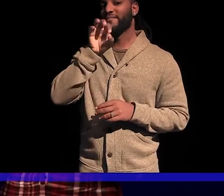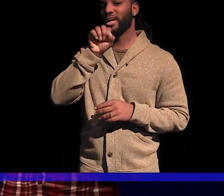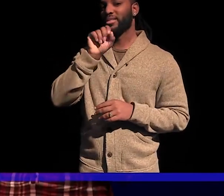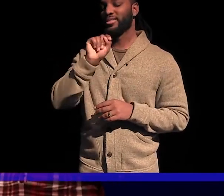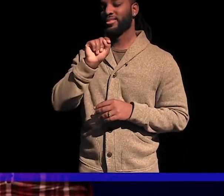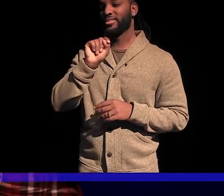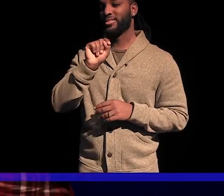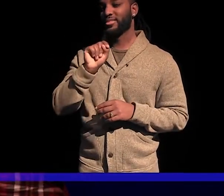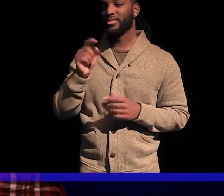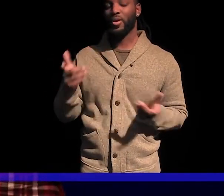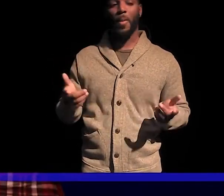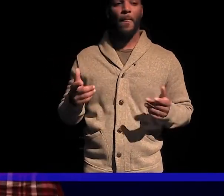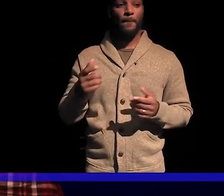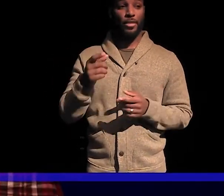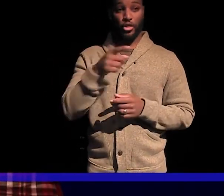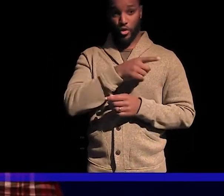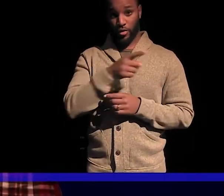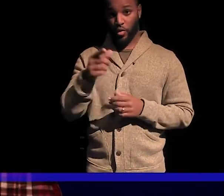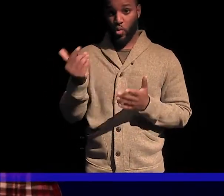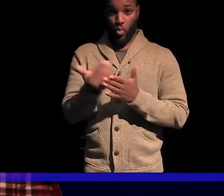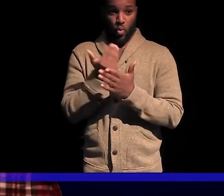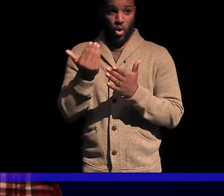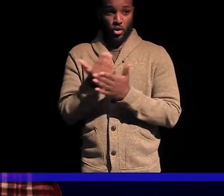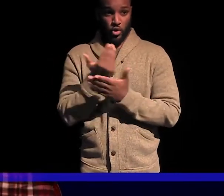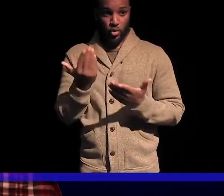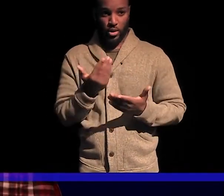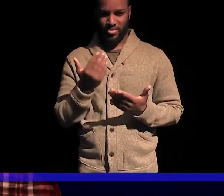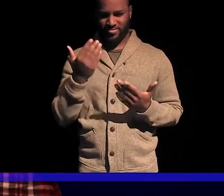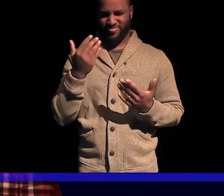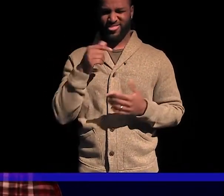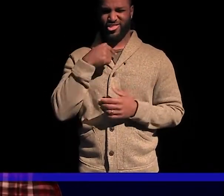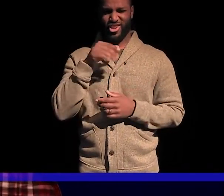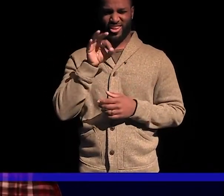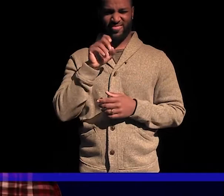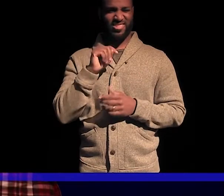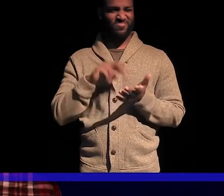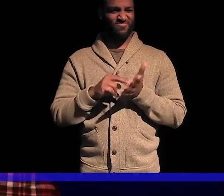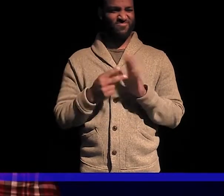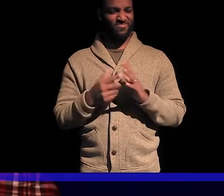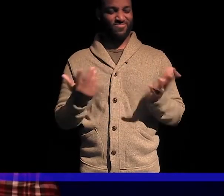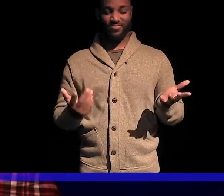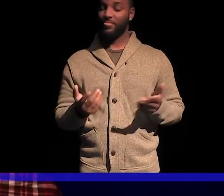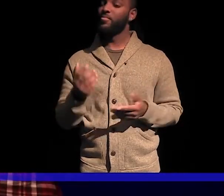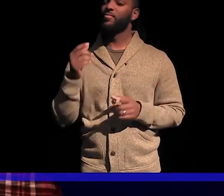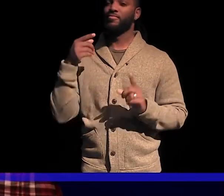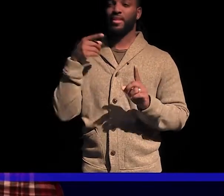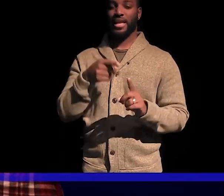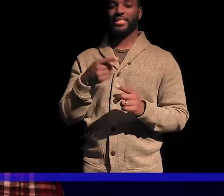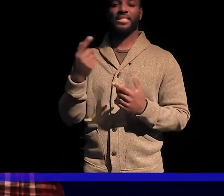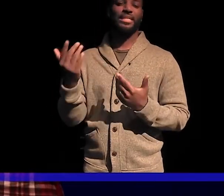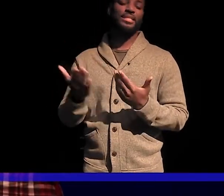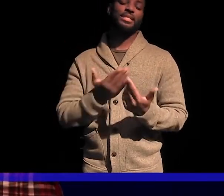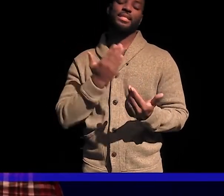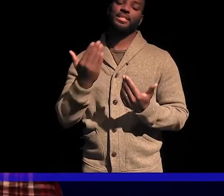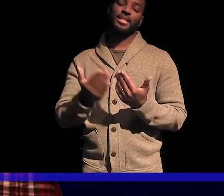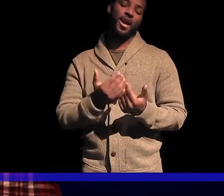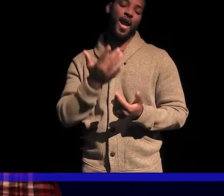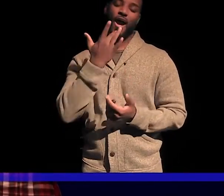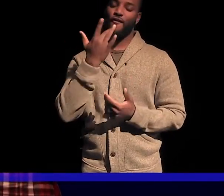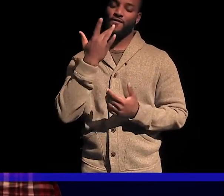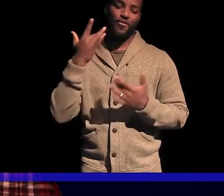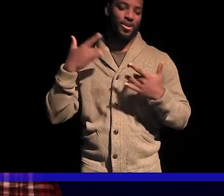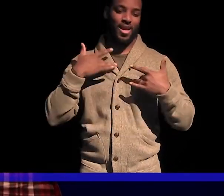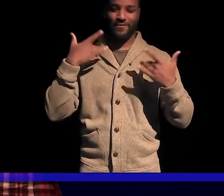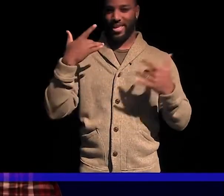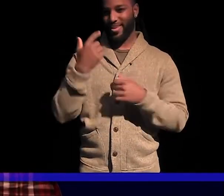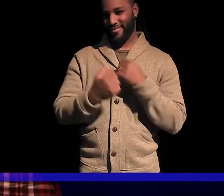So, for those of you who are new and are like, Turkey Fest, what is that? Well, Turkey Fest is easily our favorite event of